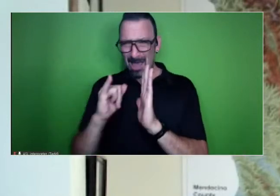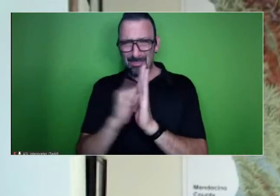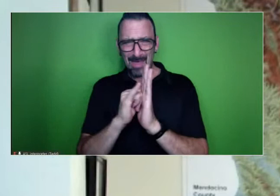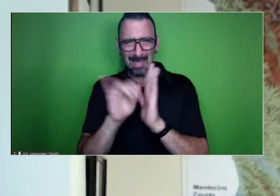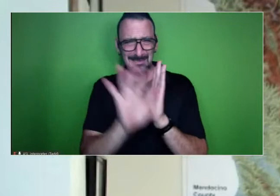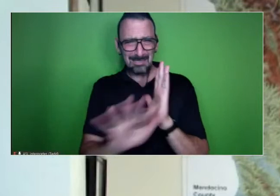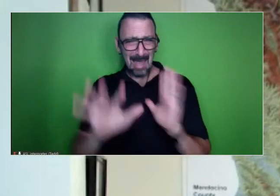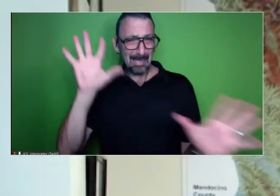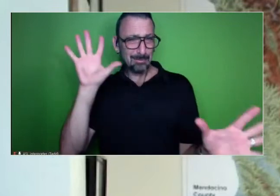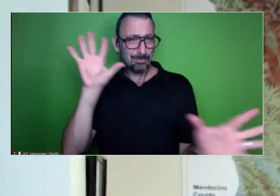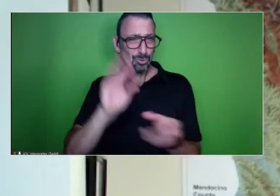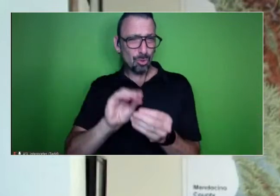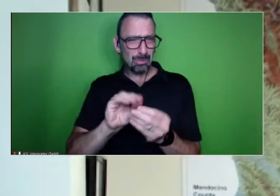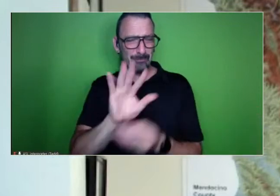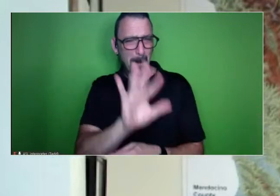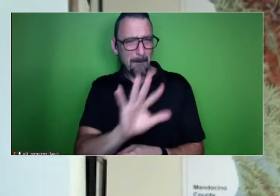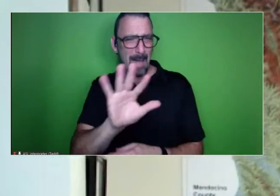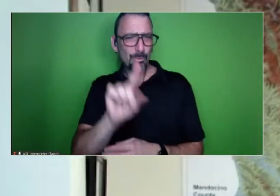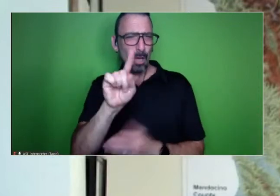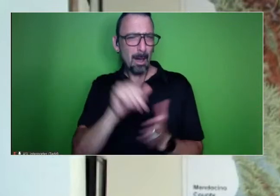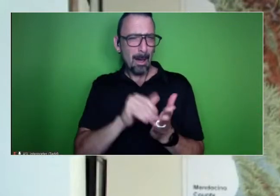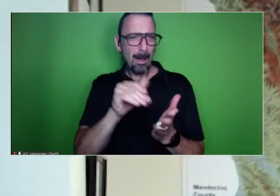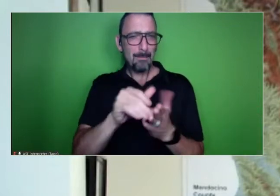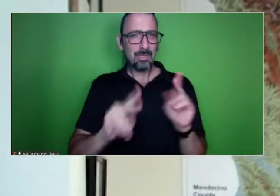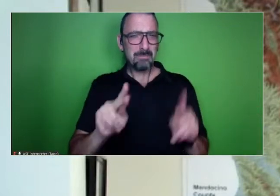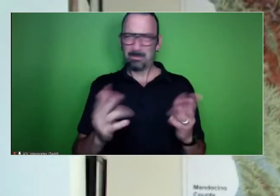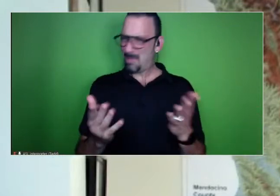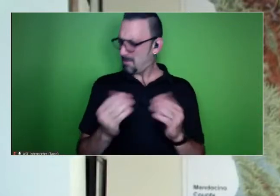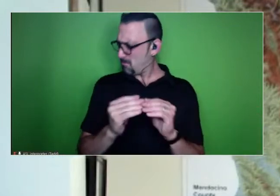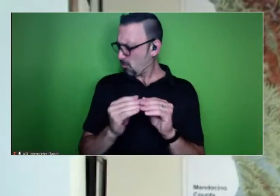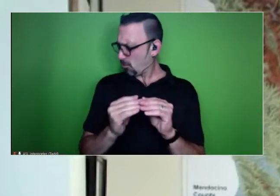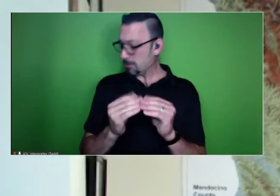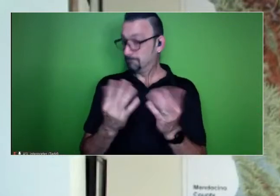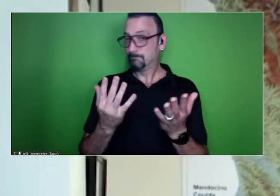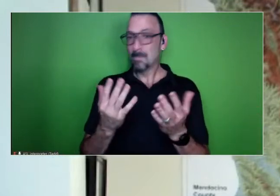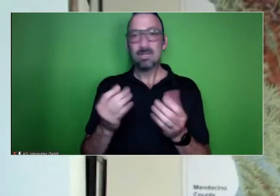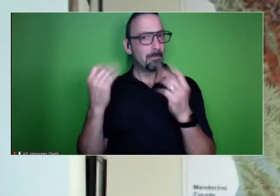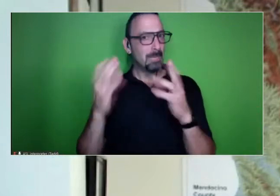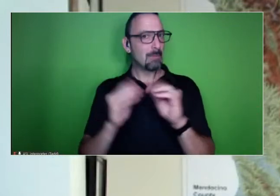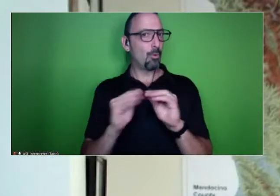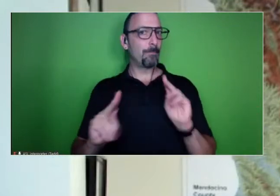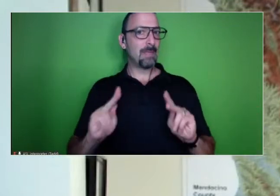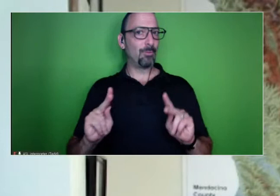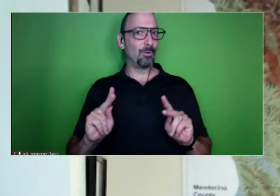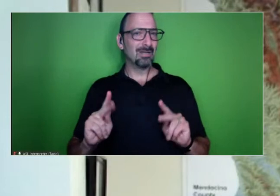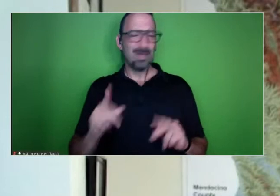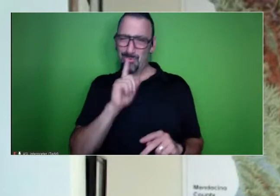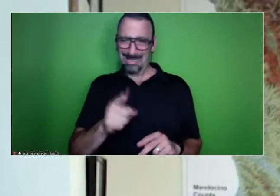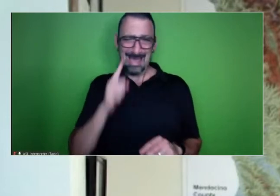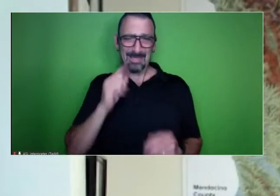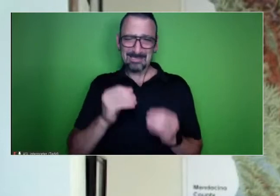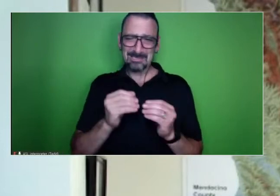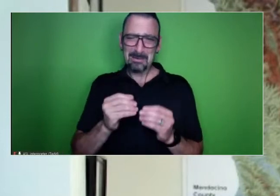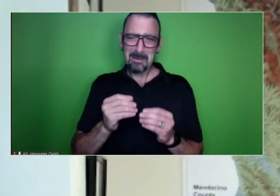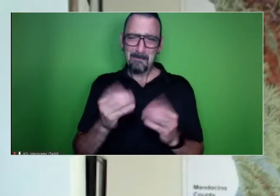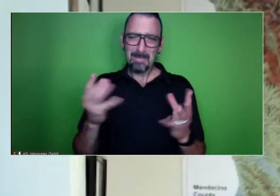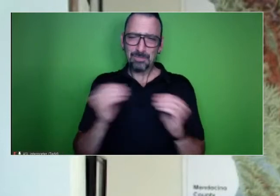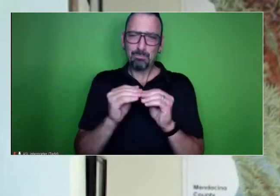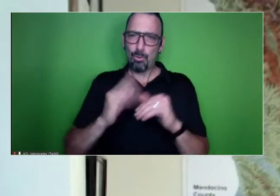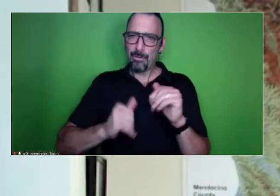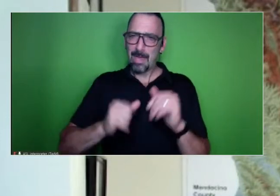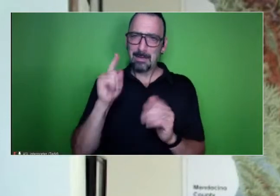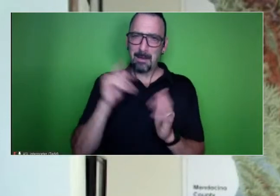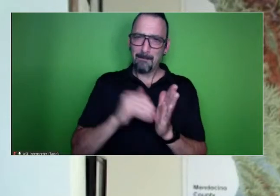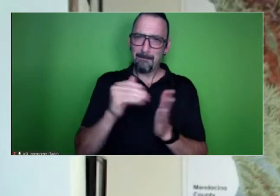million people, or maybe more than that. So it's a lot more people throughout. I think it's much more than 1 million.